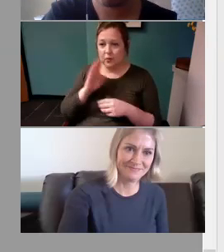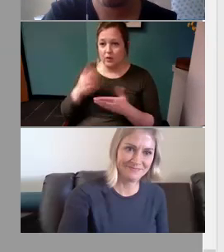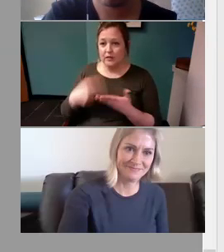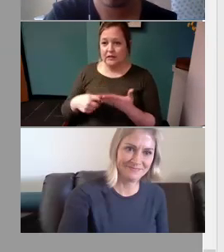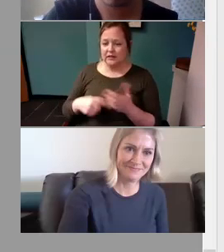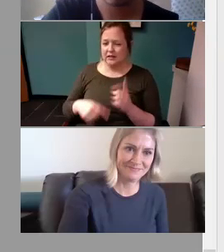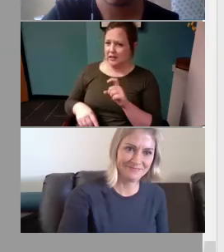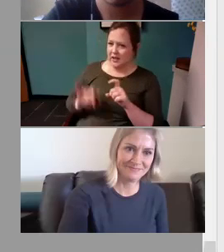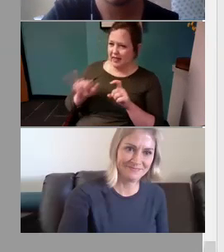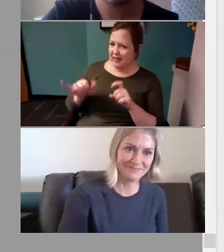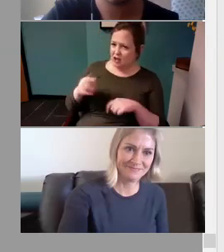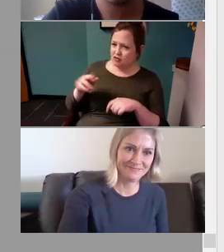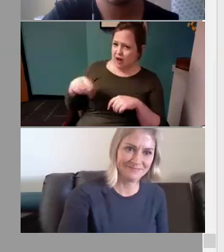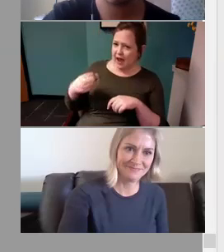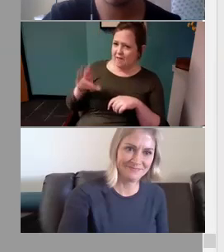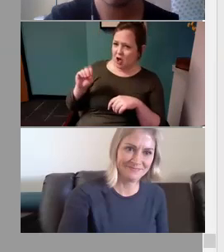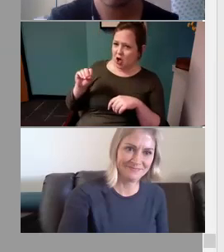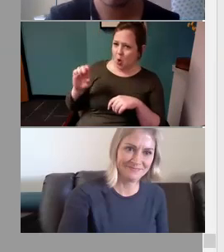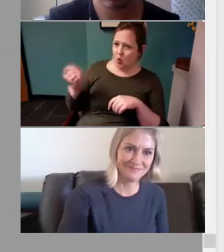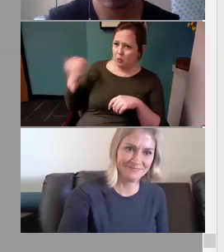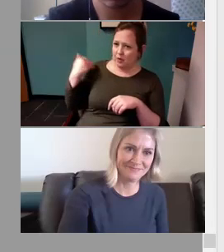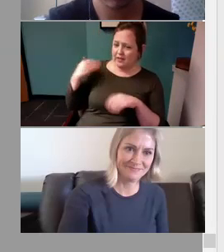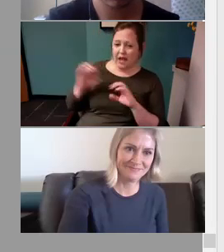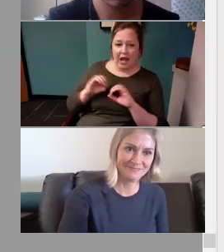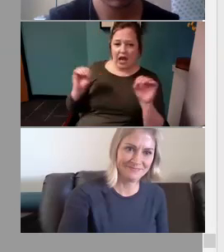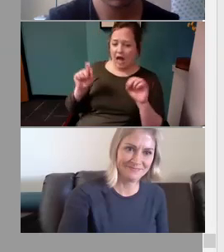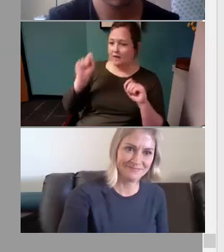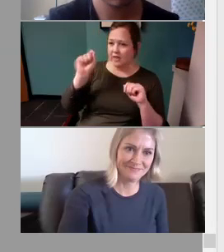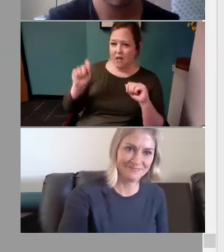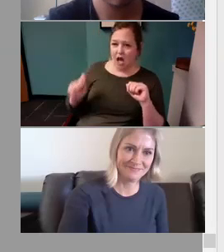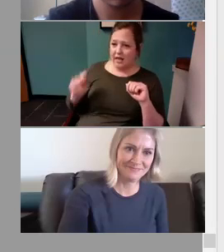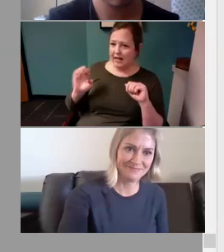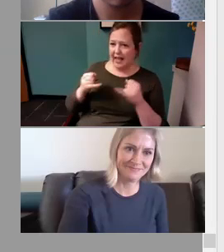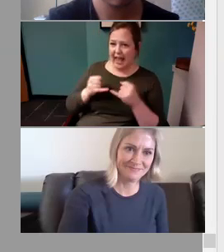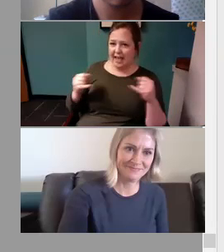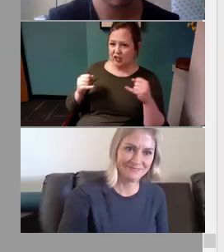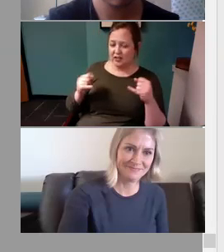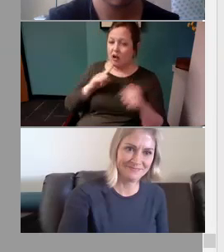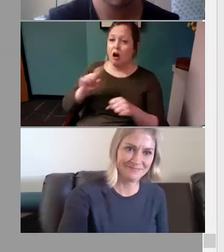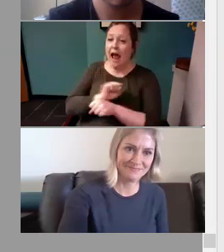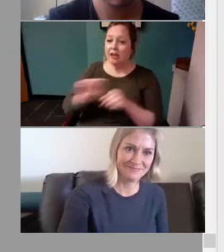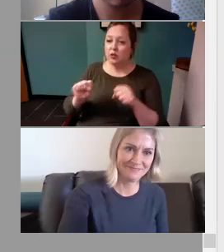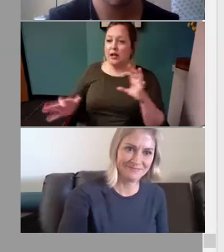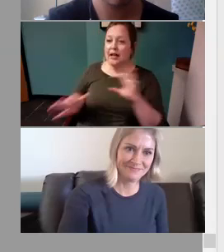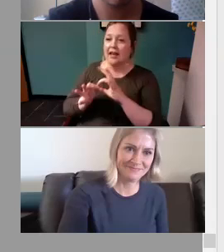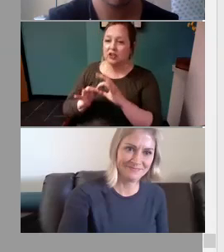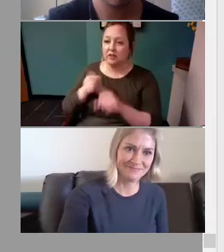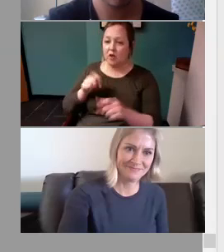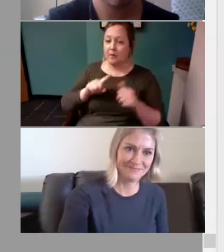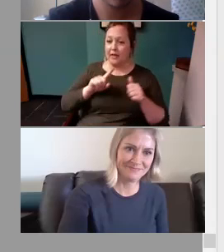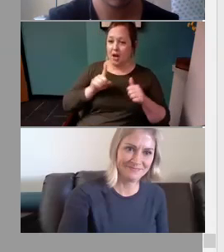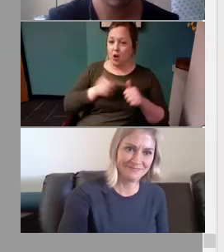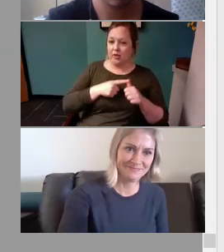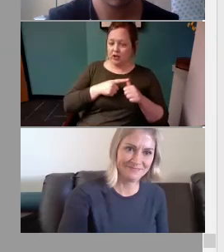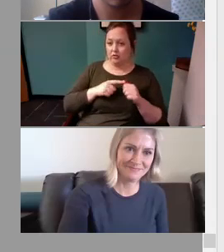showed previously, none of those dotted edges are actual connections of the original graph, right? You really just have those